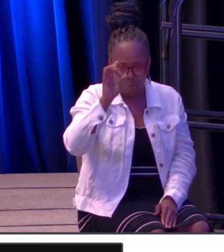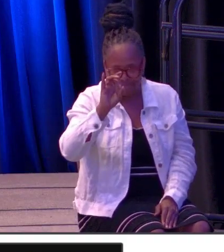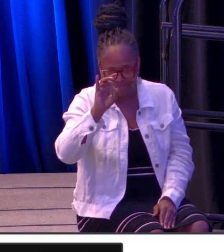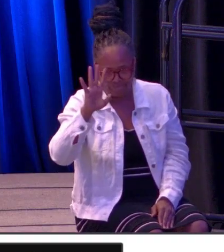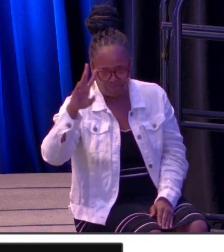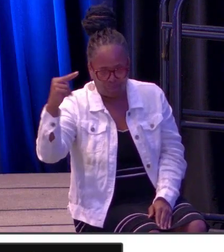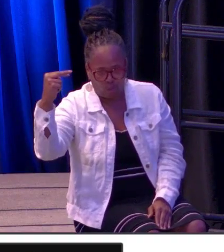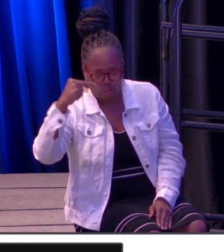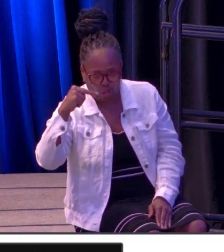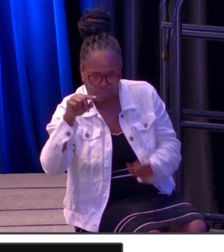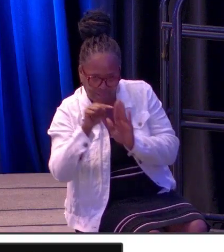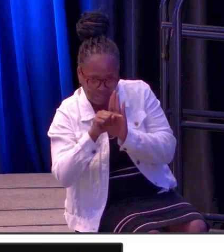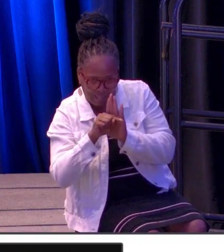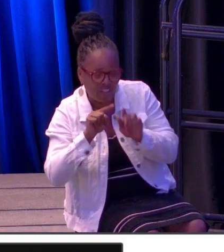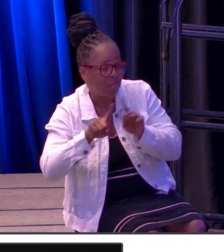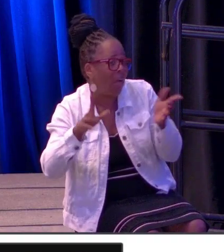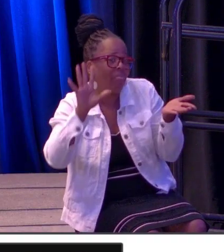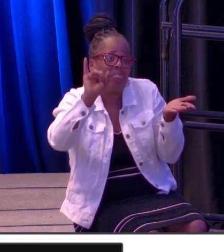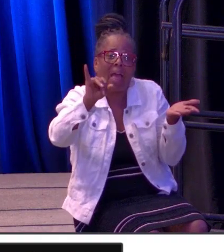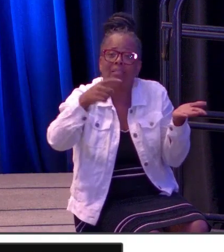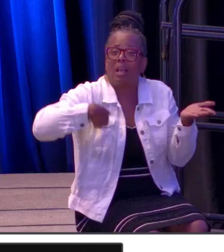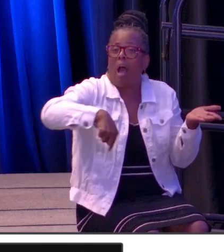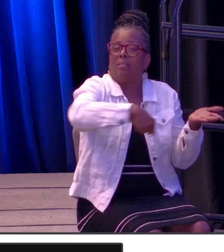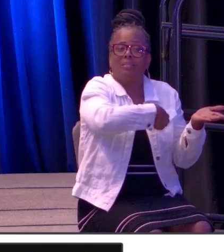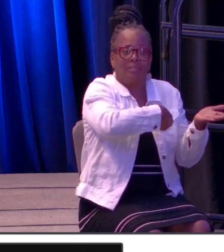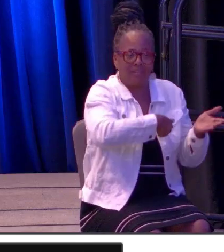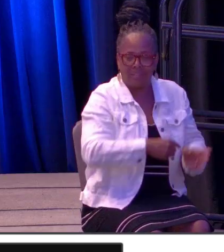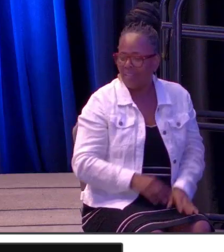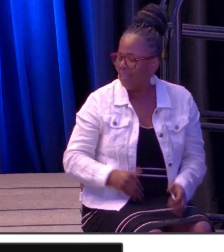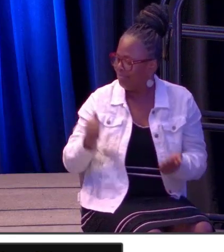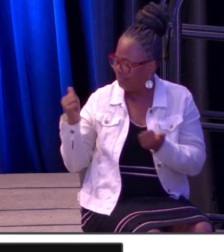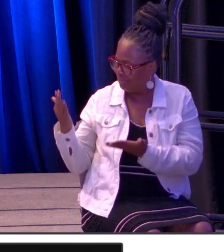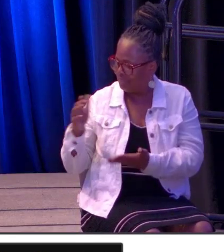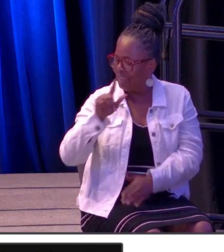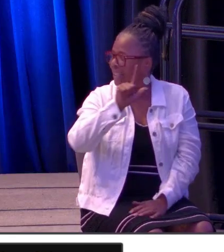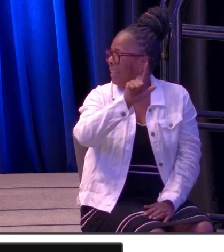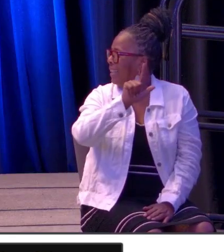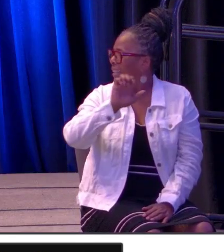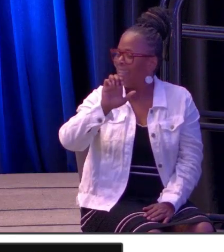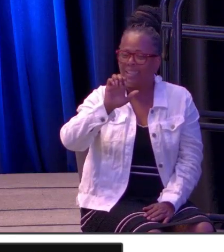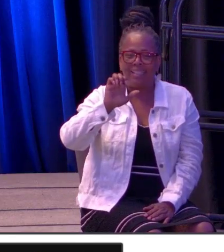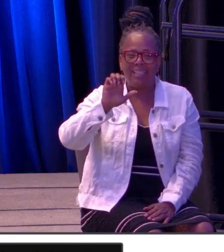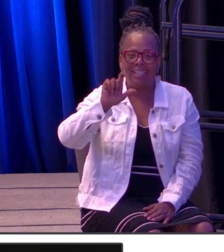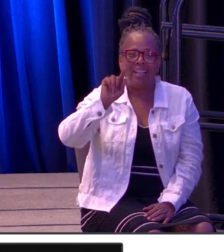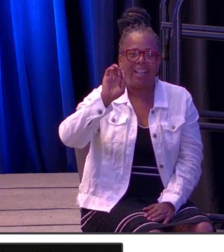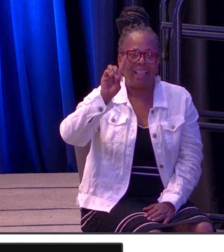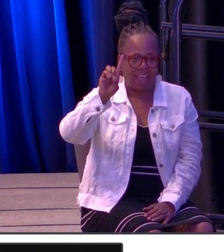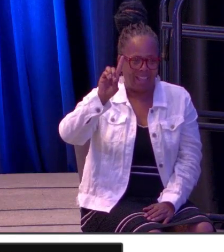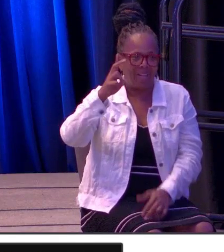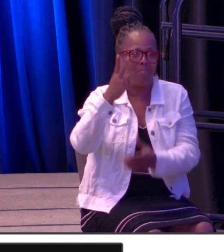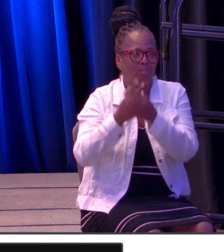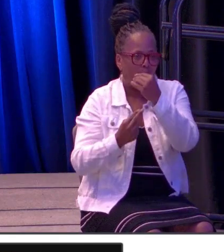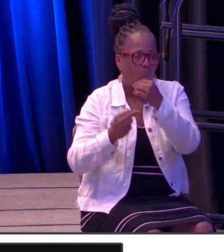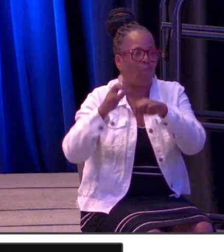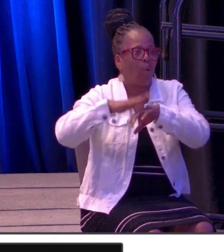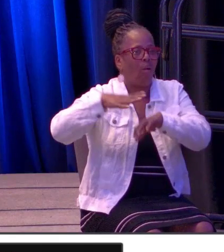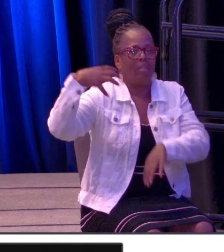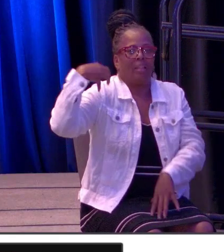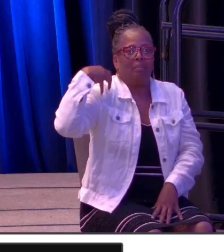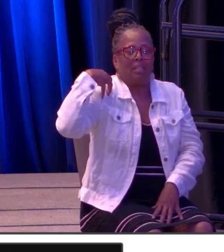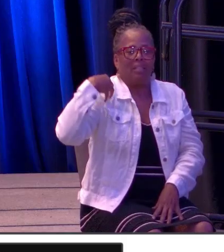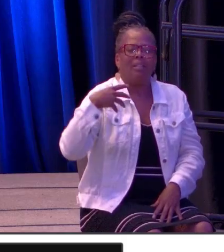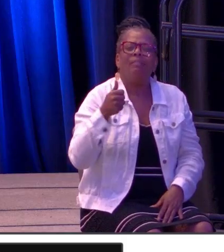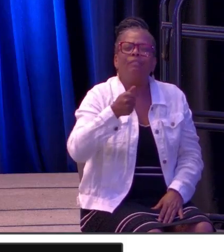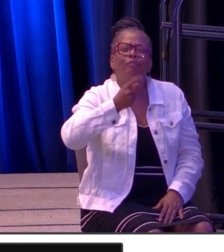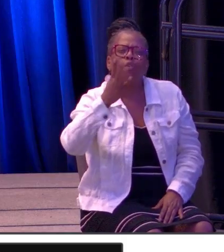but that's who we are. This is Leland, and they are on our committee. We have a couple other